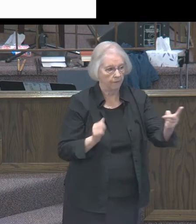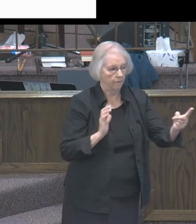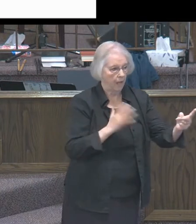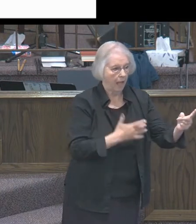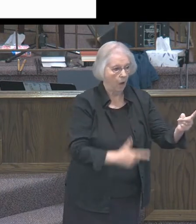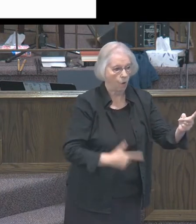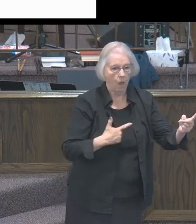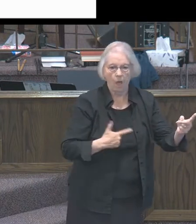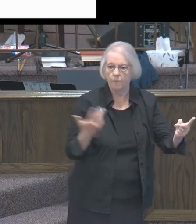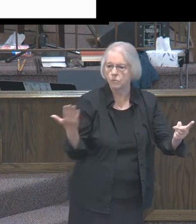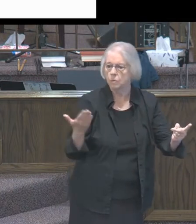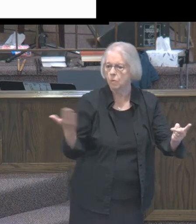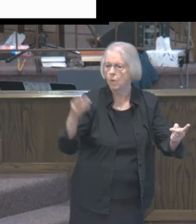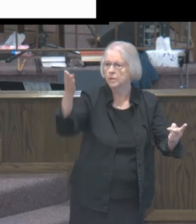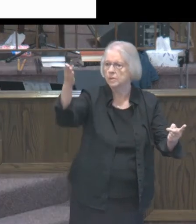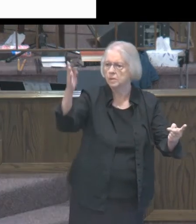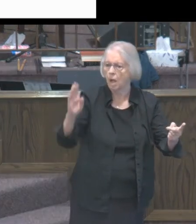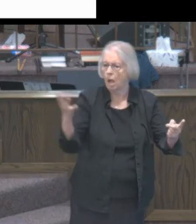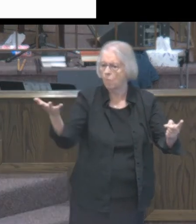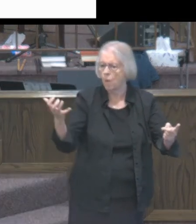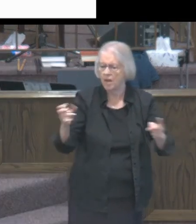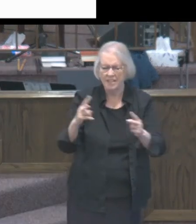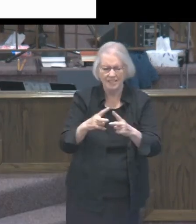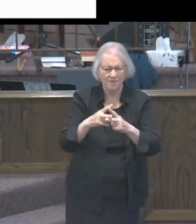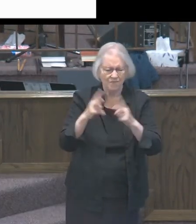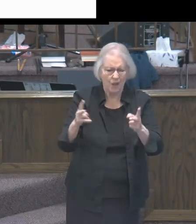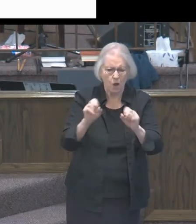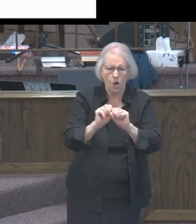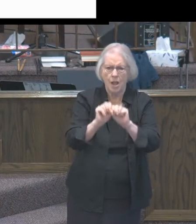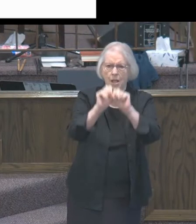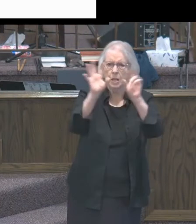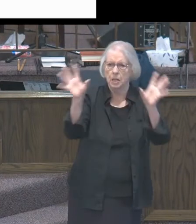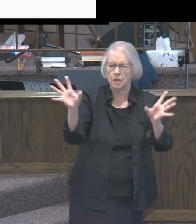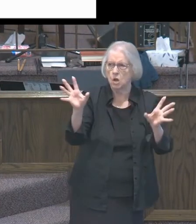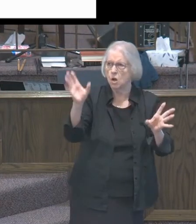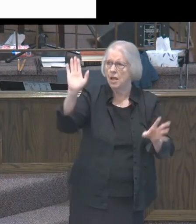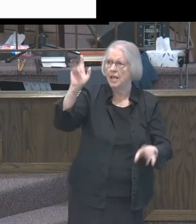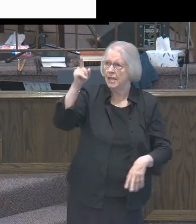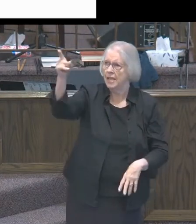about life? You see, God's very clear about the sanctity of life.